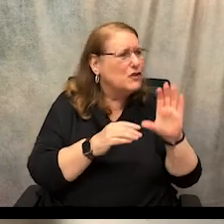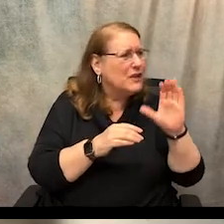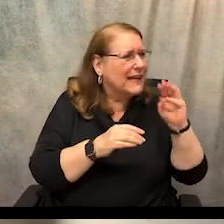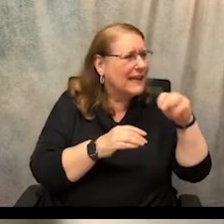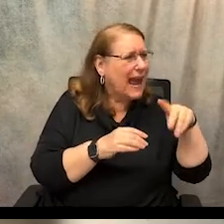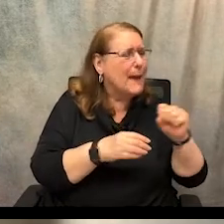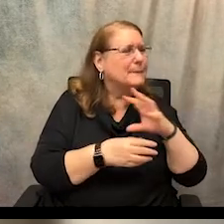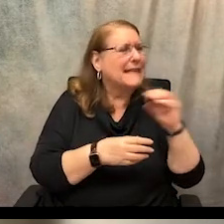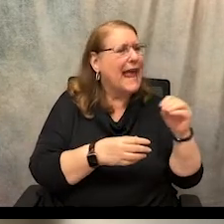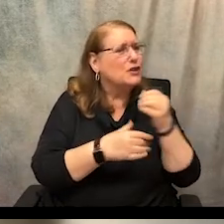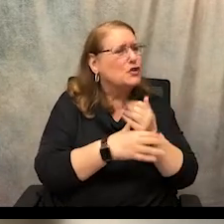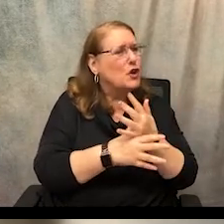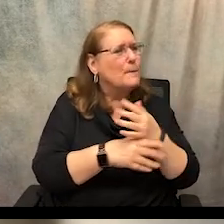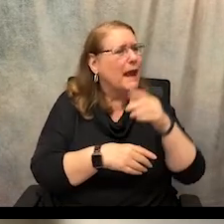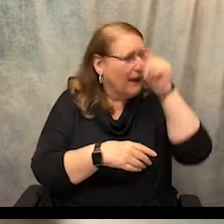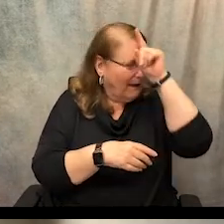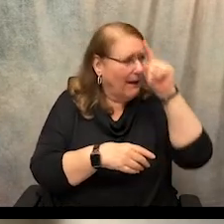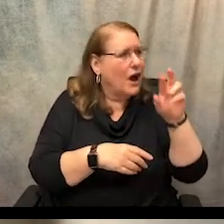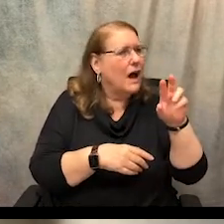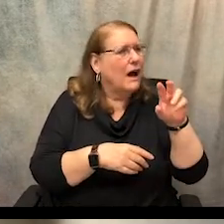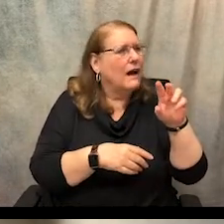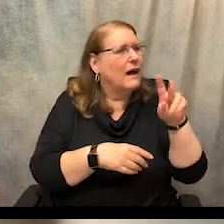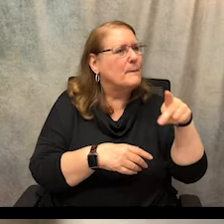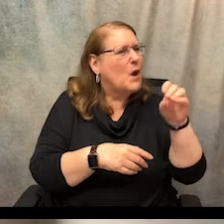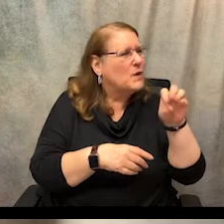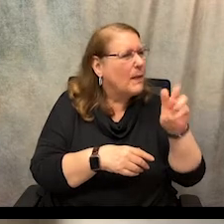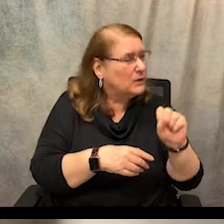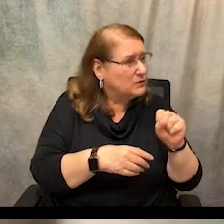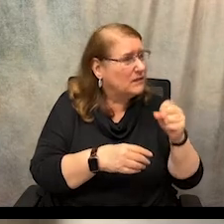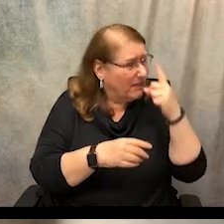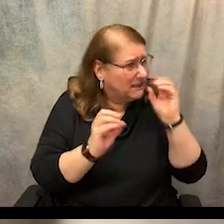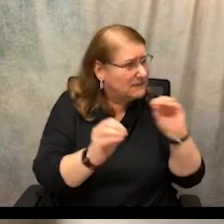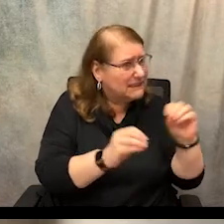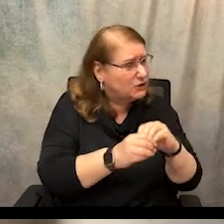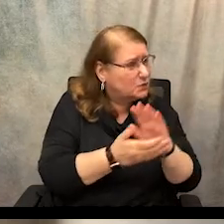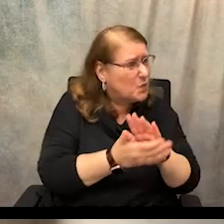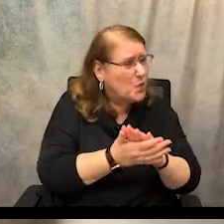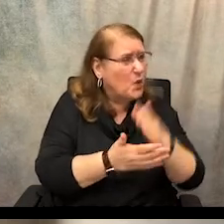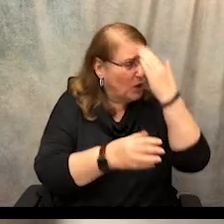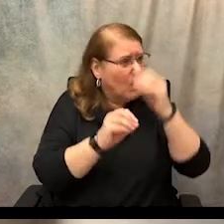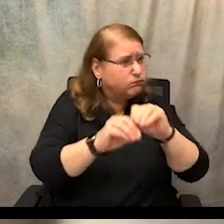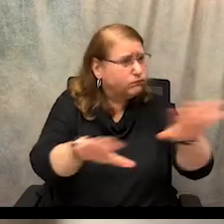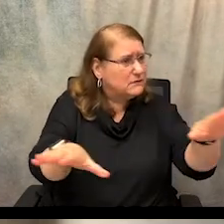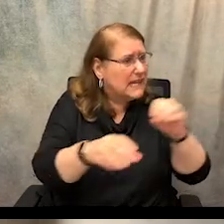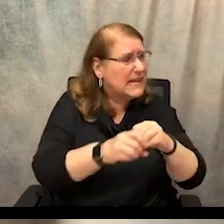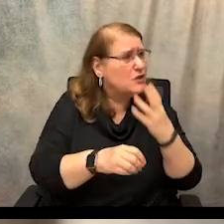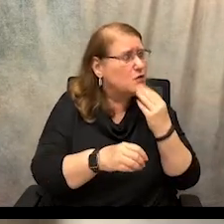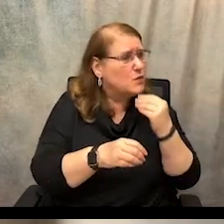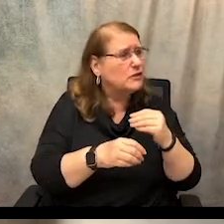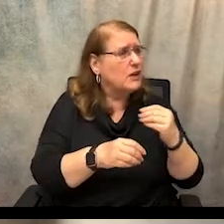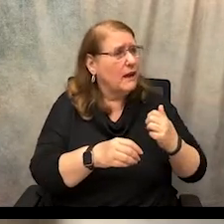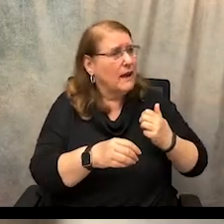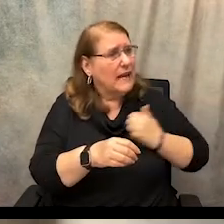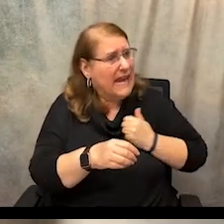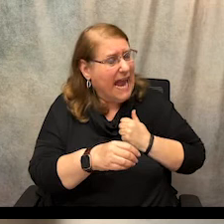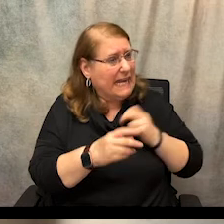do you think do they teach it in school? Is this something that's widely known in the Canadian Jewish community?